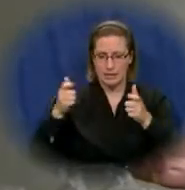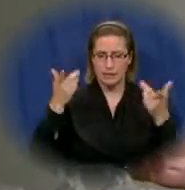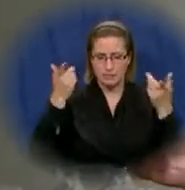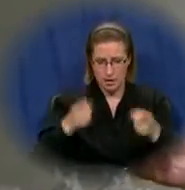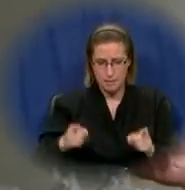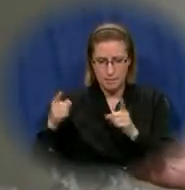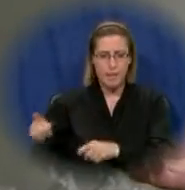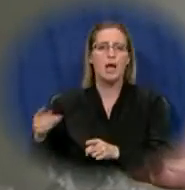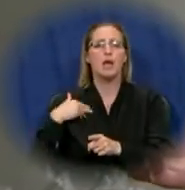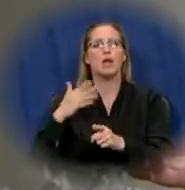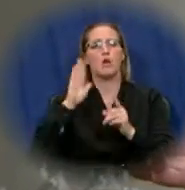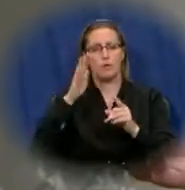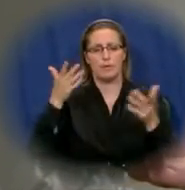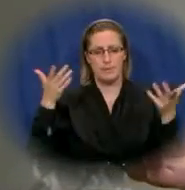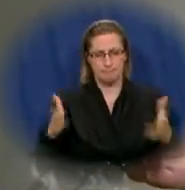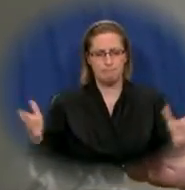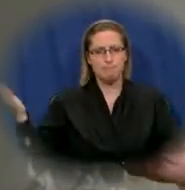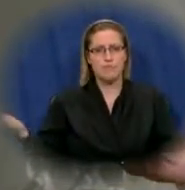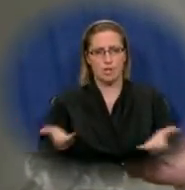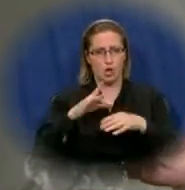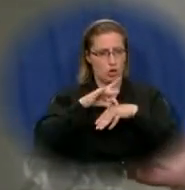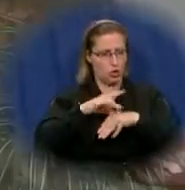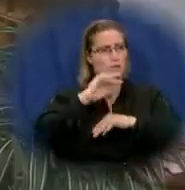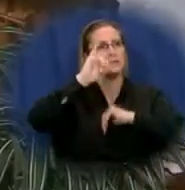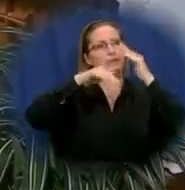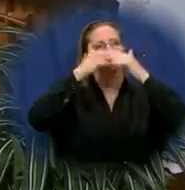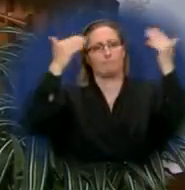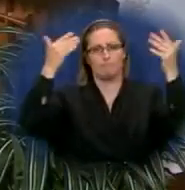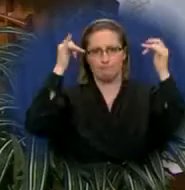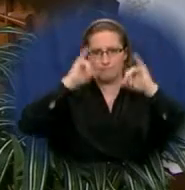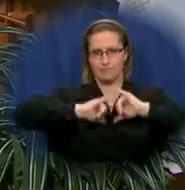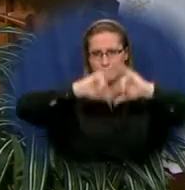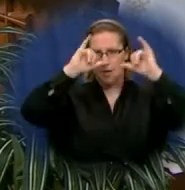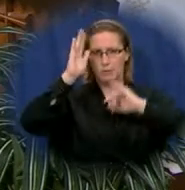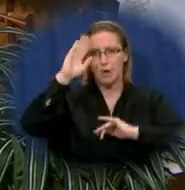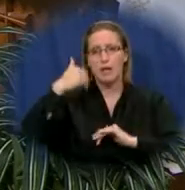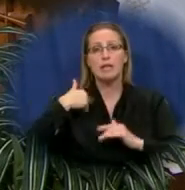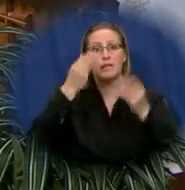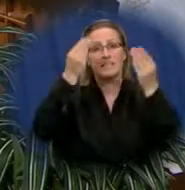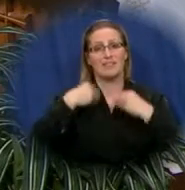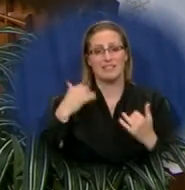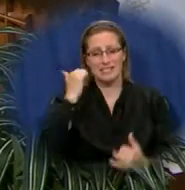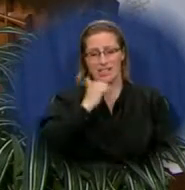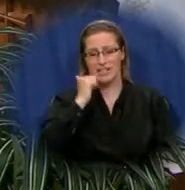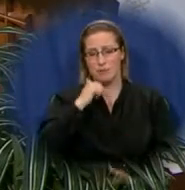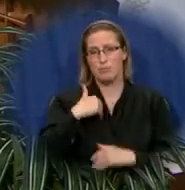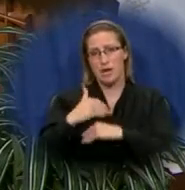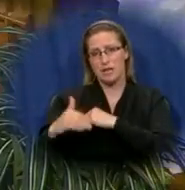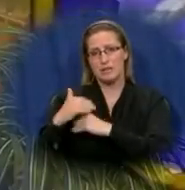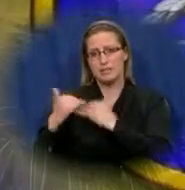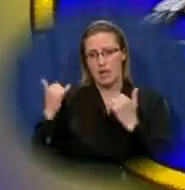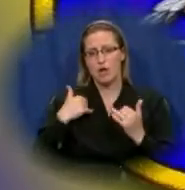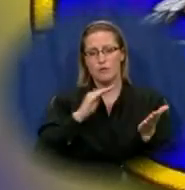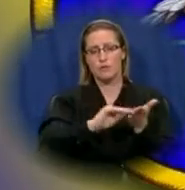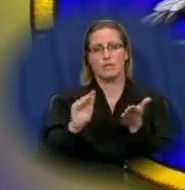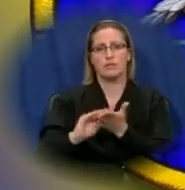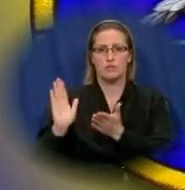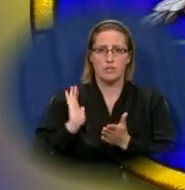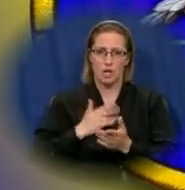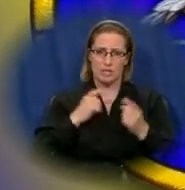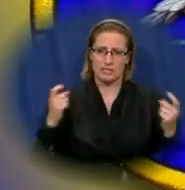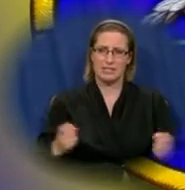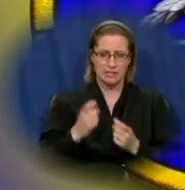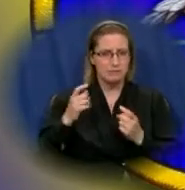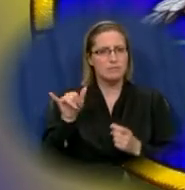Thy kingdom come, thy will be done, on earth as it is in heaven. Give us this day our daily bread, and forgive us